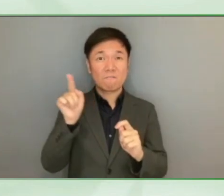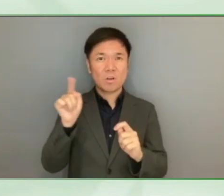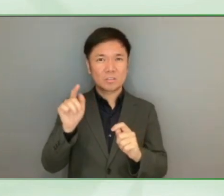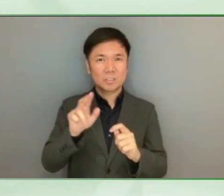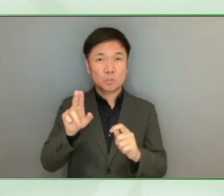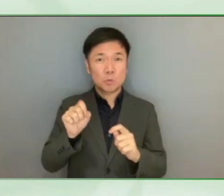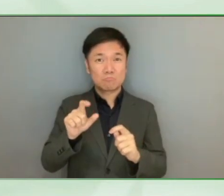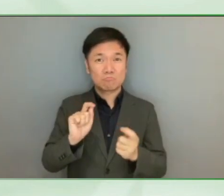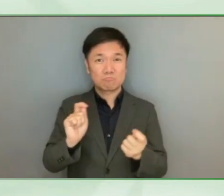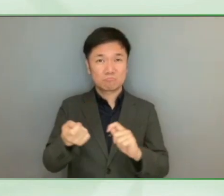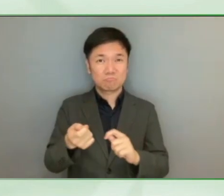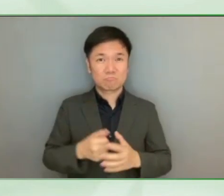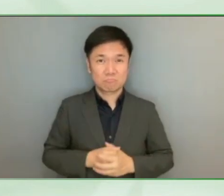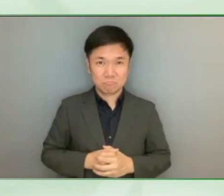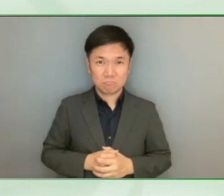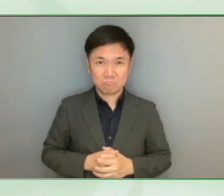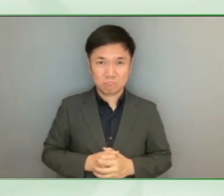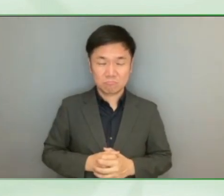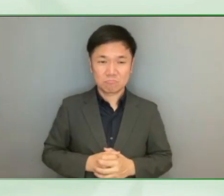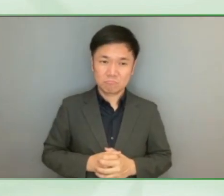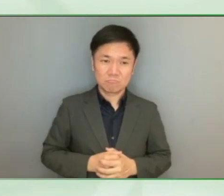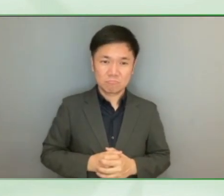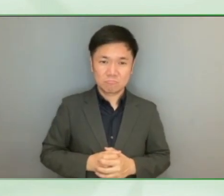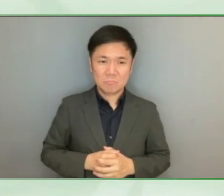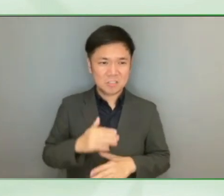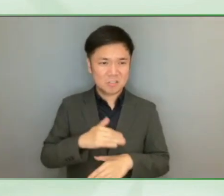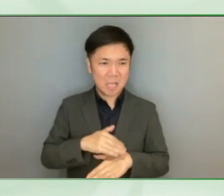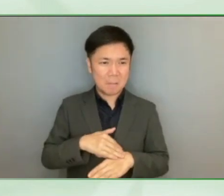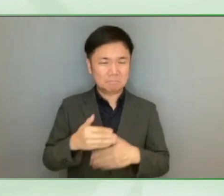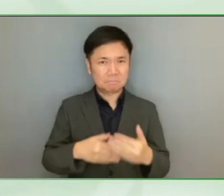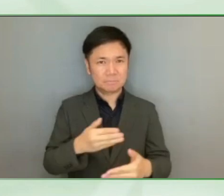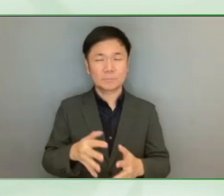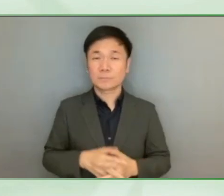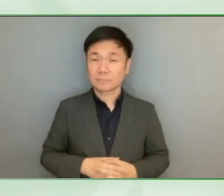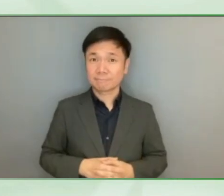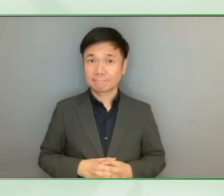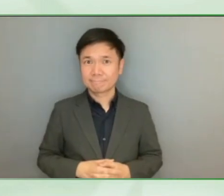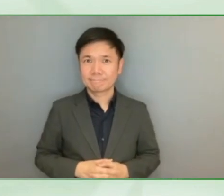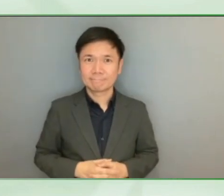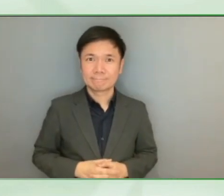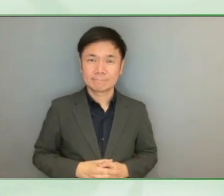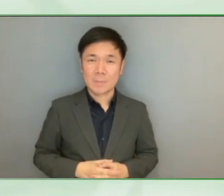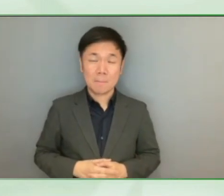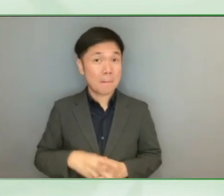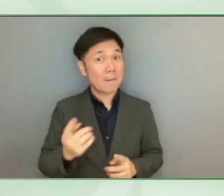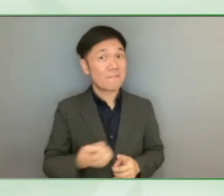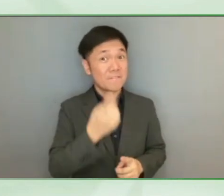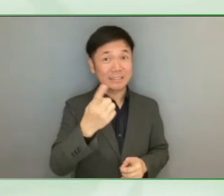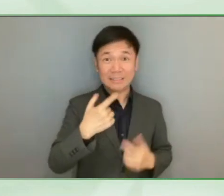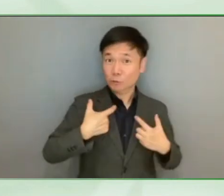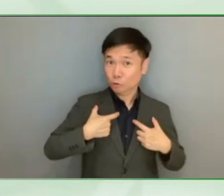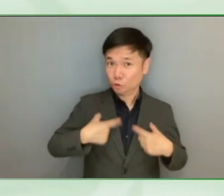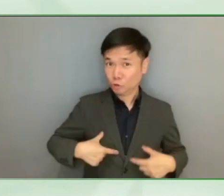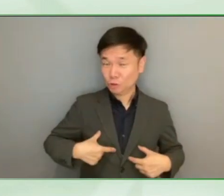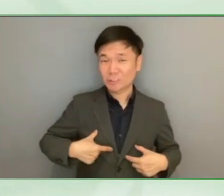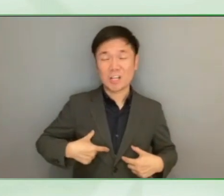So. I'm really looking forward to the first Minister President or Secretary General in a wheelchair